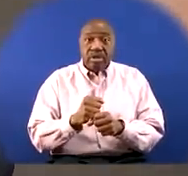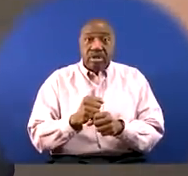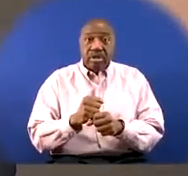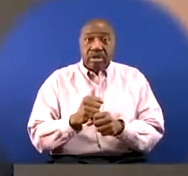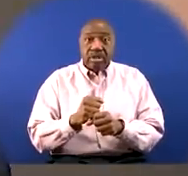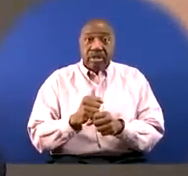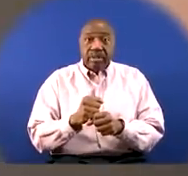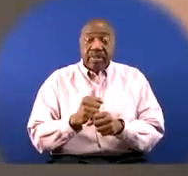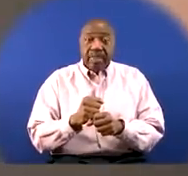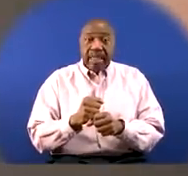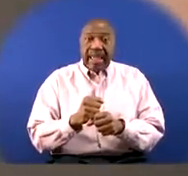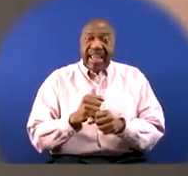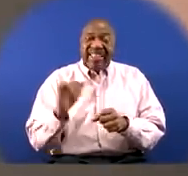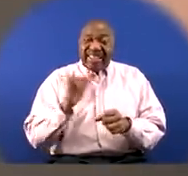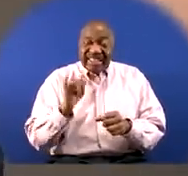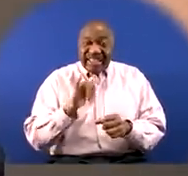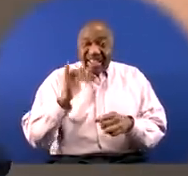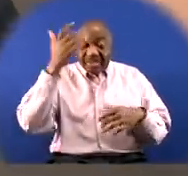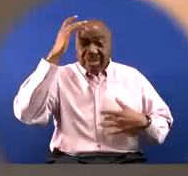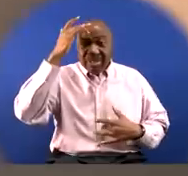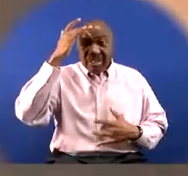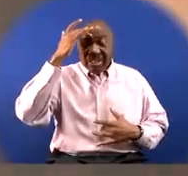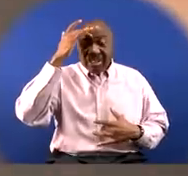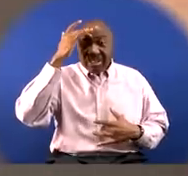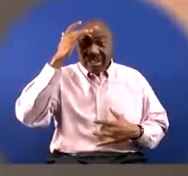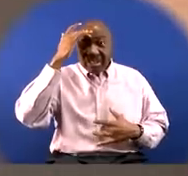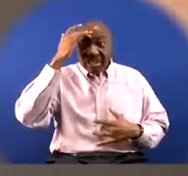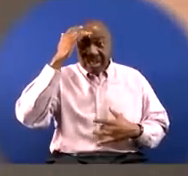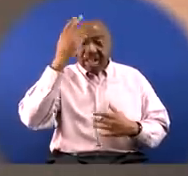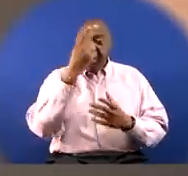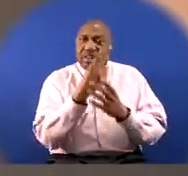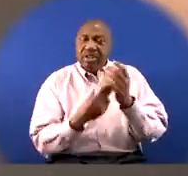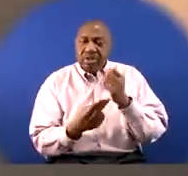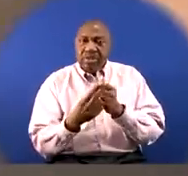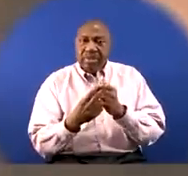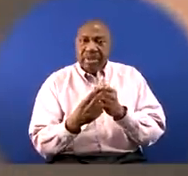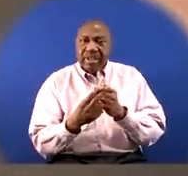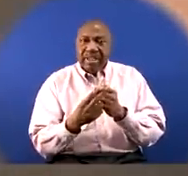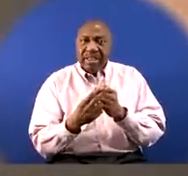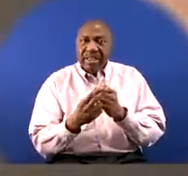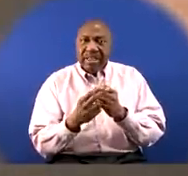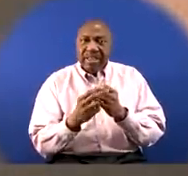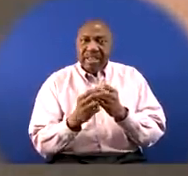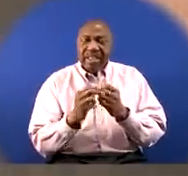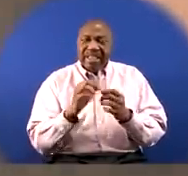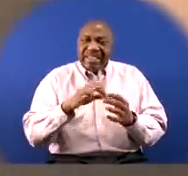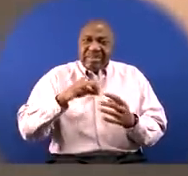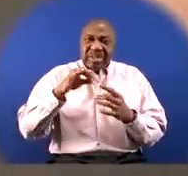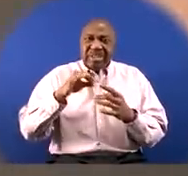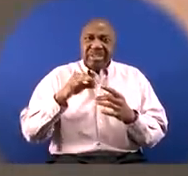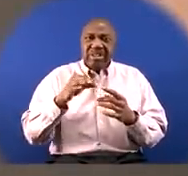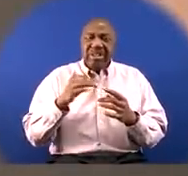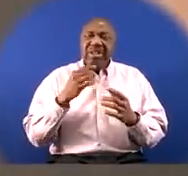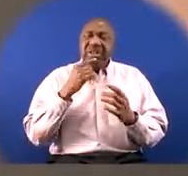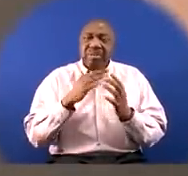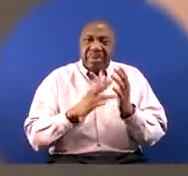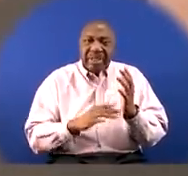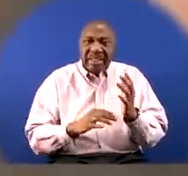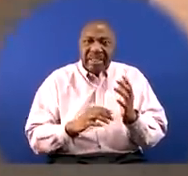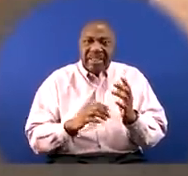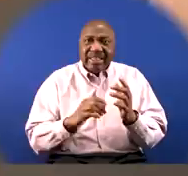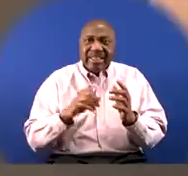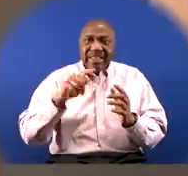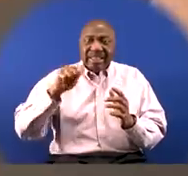the same blood disease. Both of them had a rare blood type. The young girl